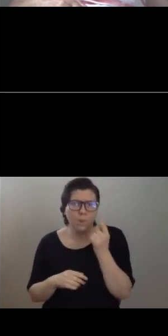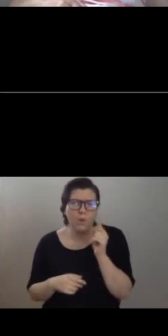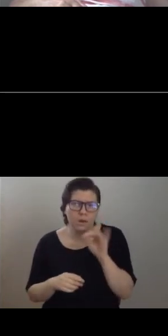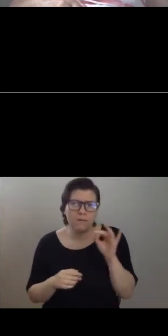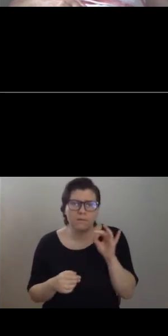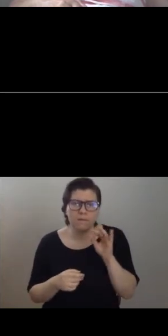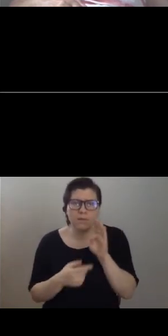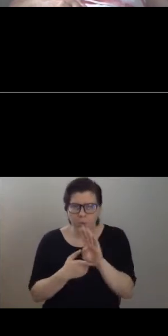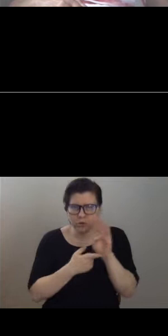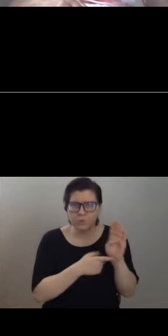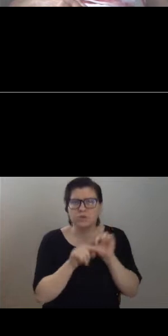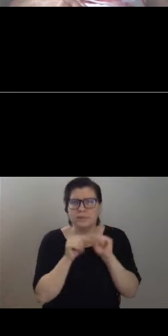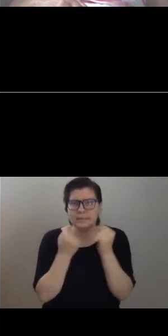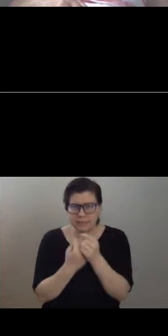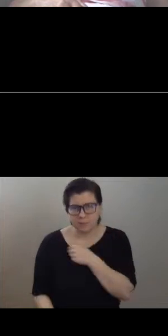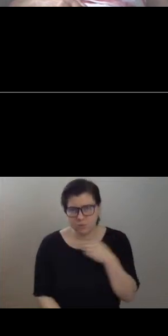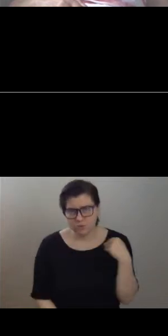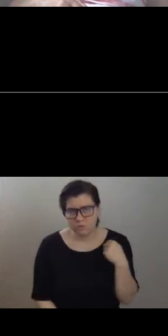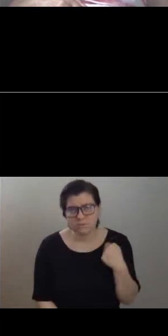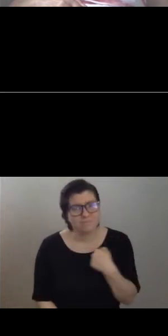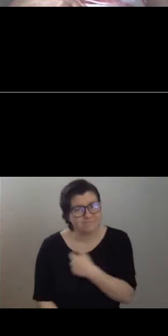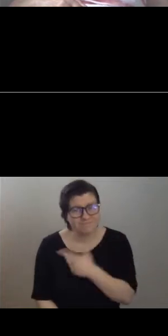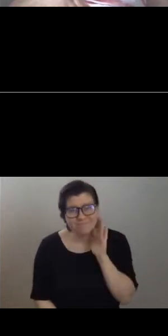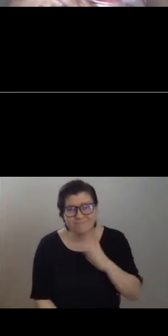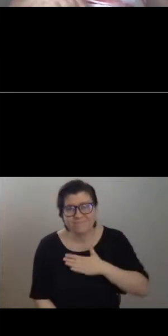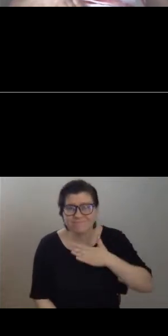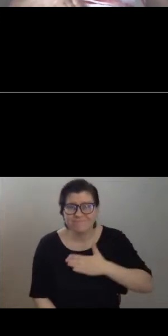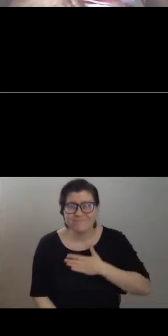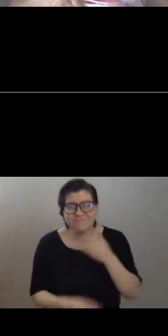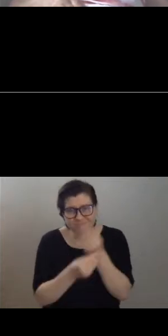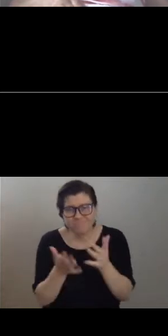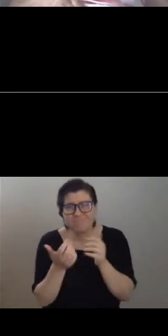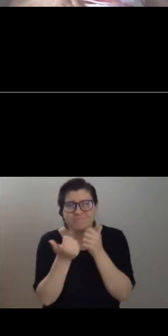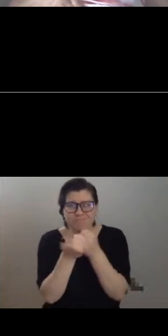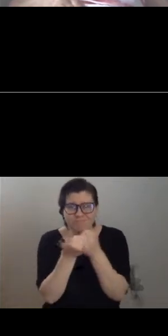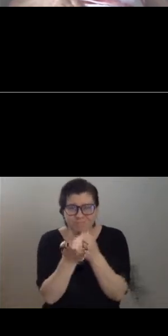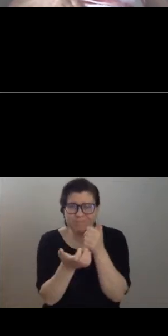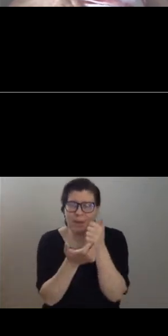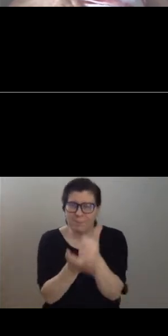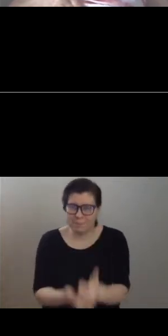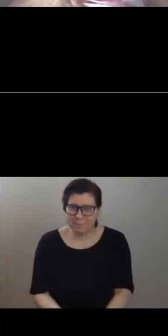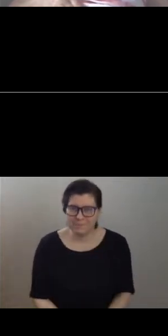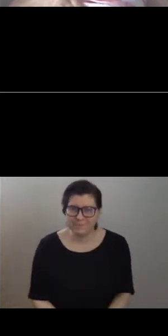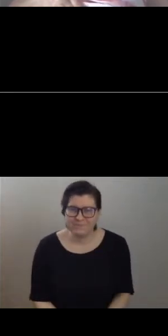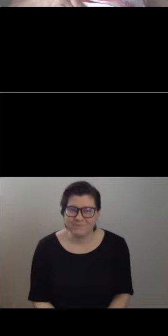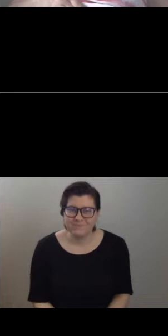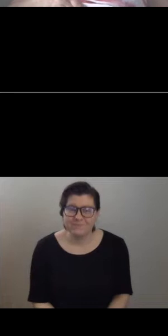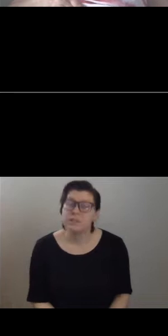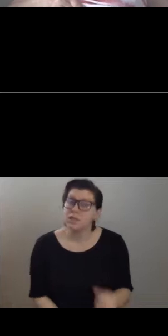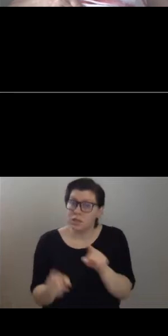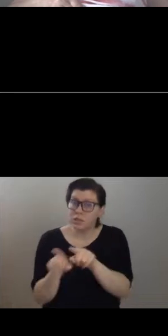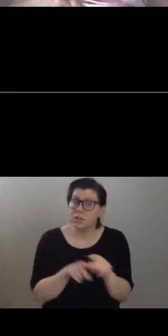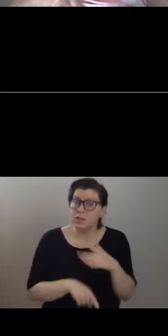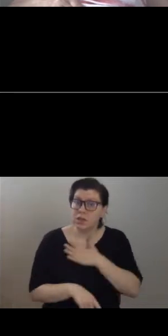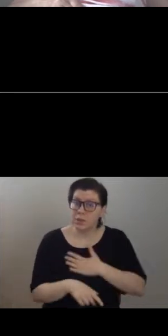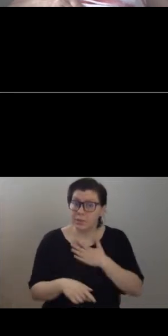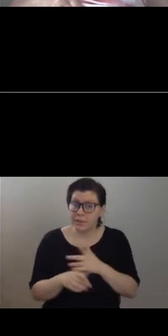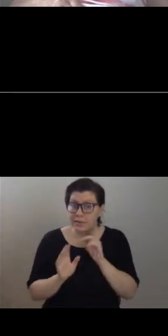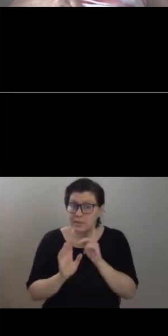team members. We will be glad to assist you. Also, please note this webinar is